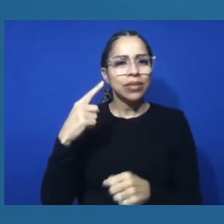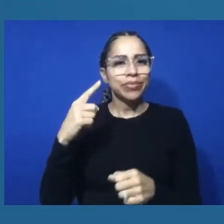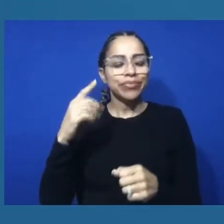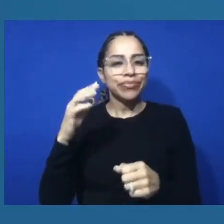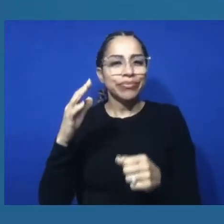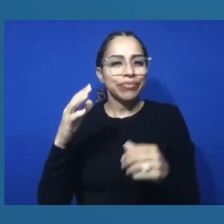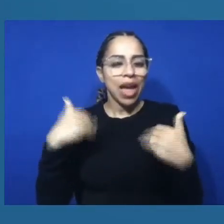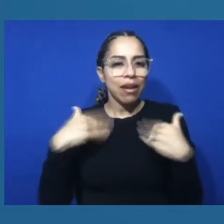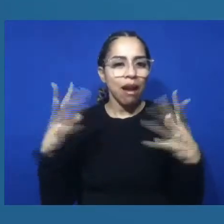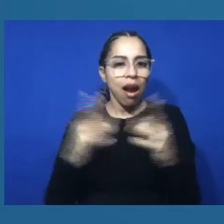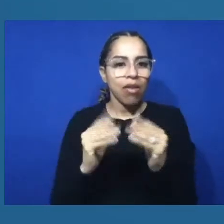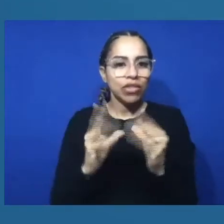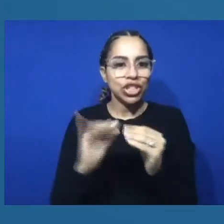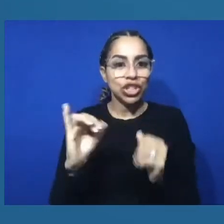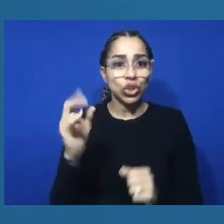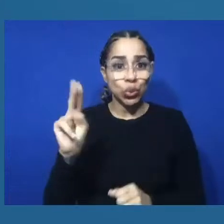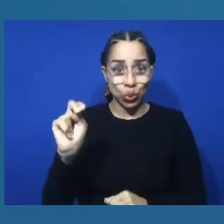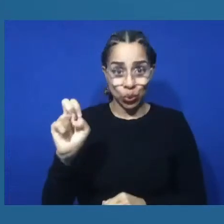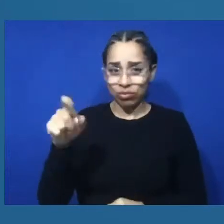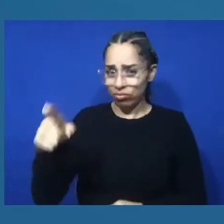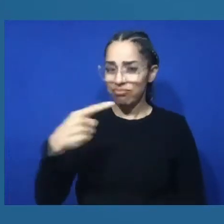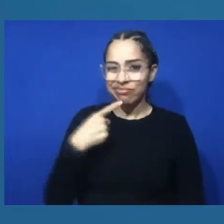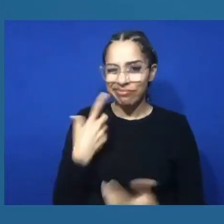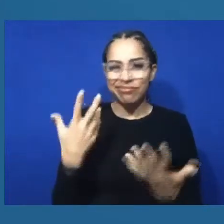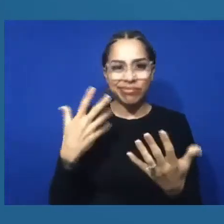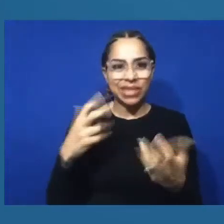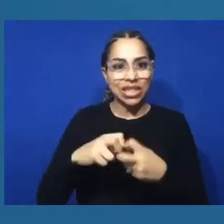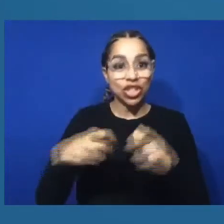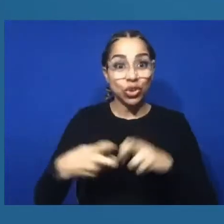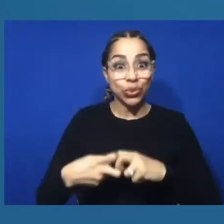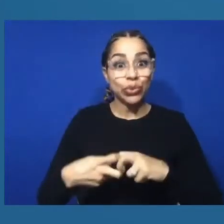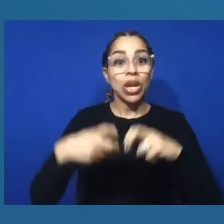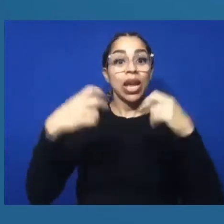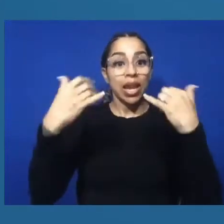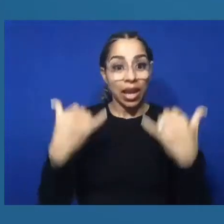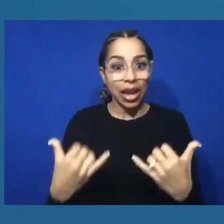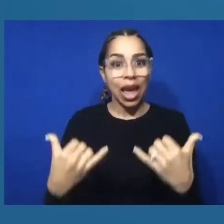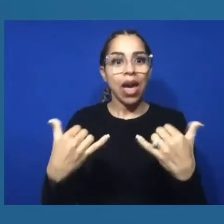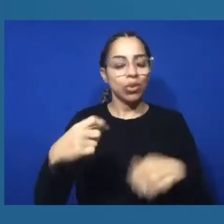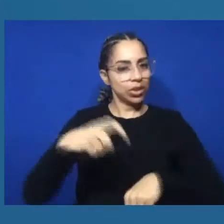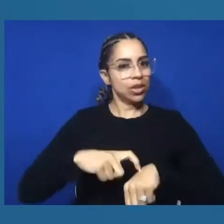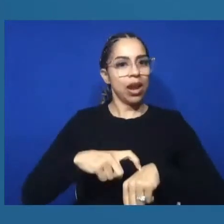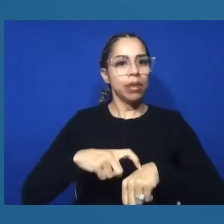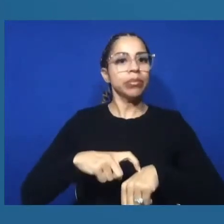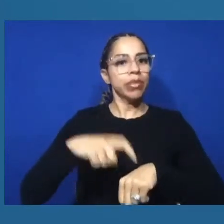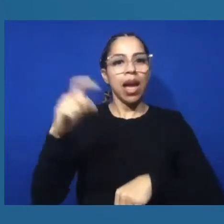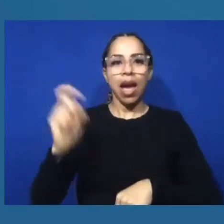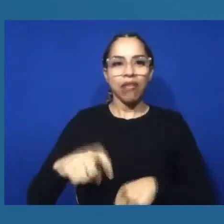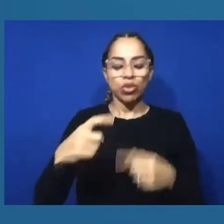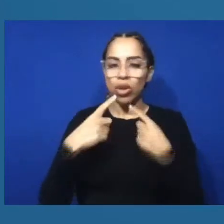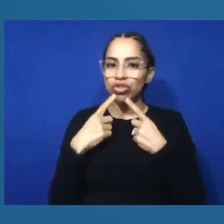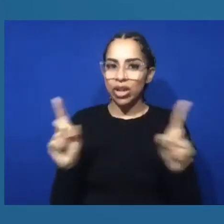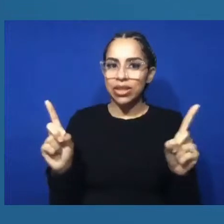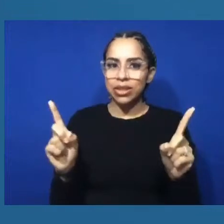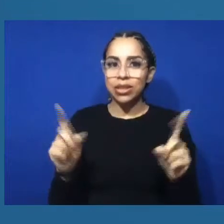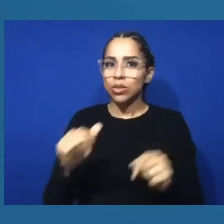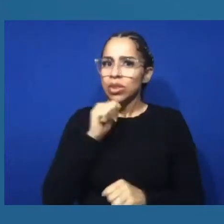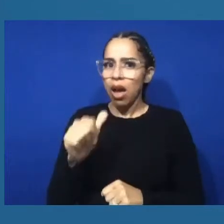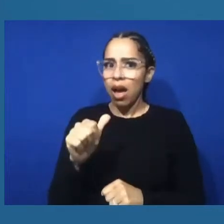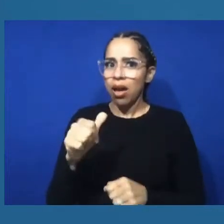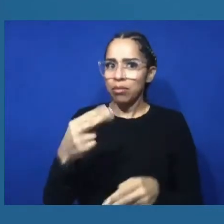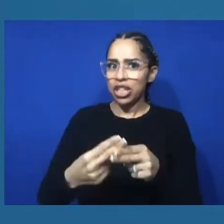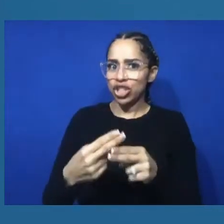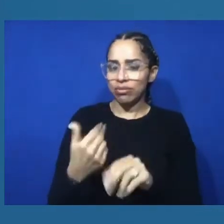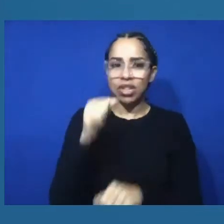obviously an issue and that the time has come to address that. I was was not in your state of the state yesterday, not in the book